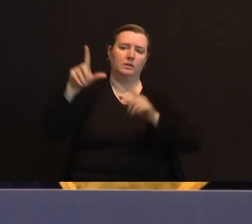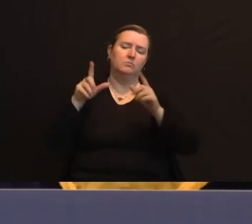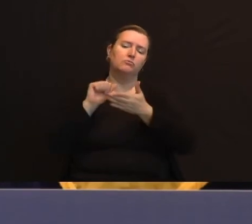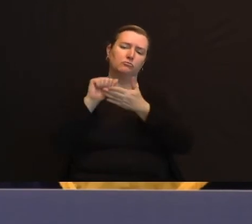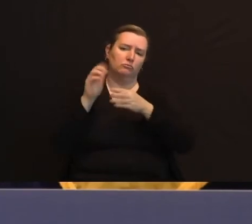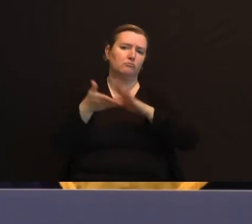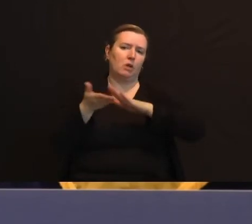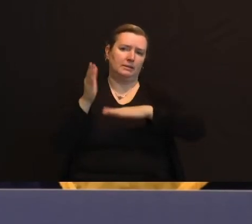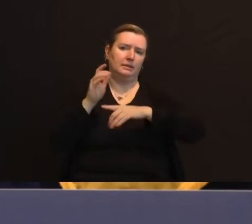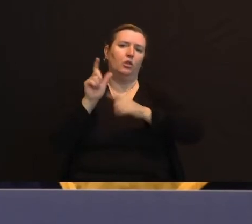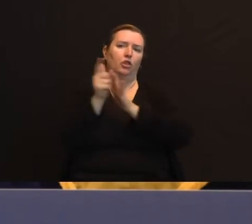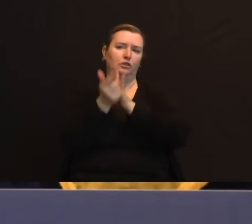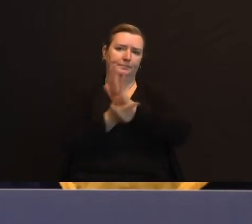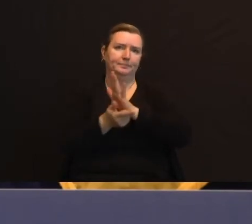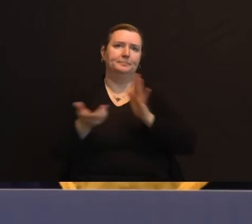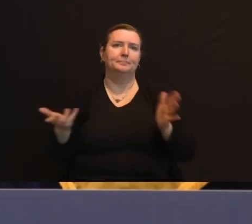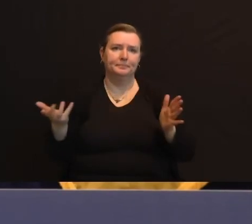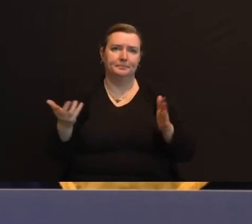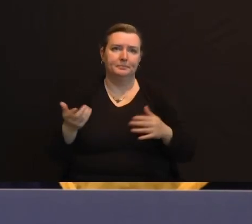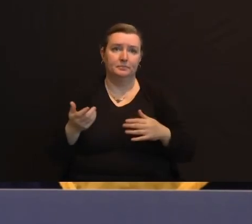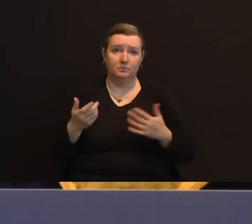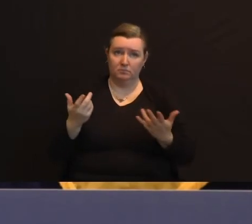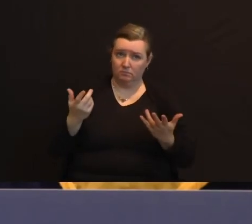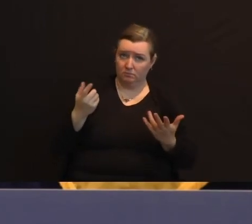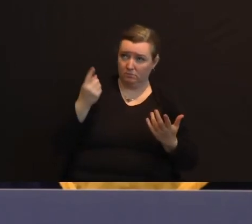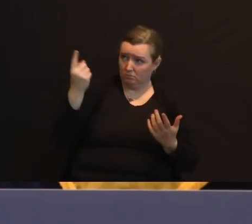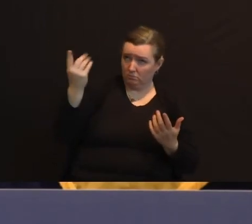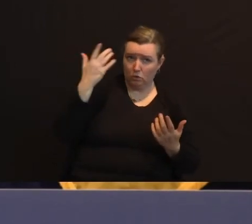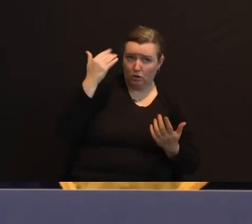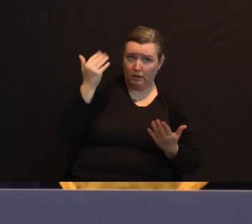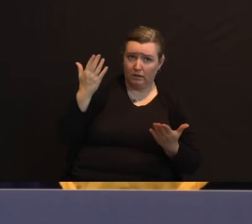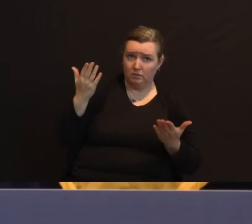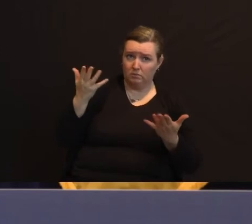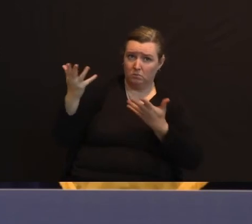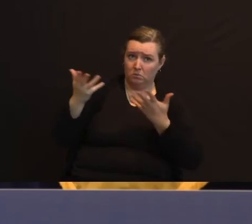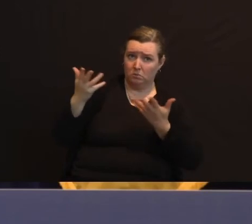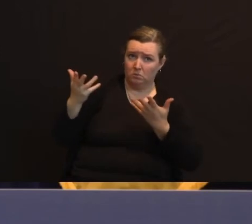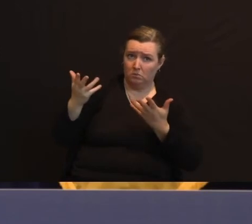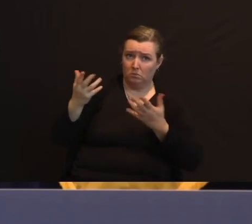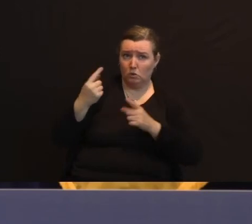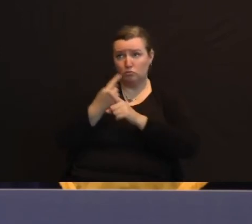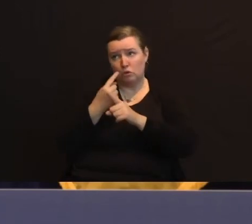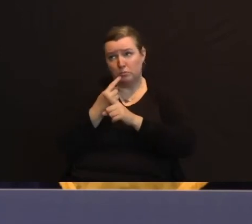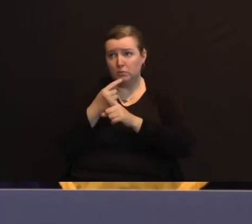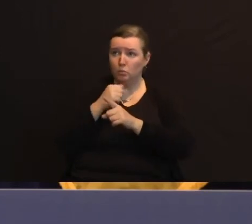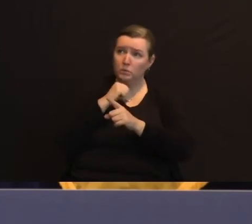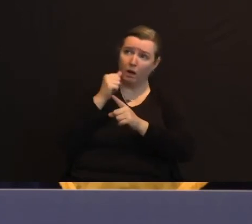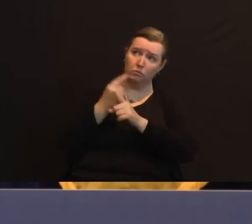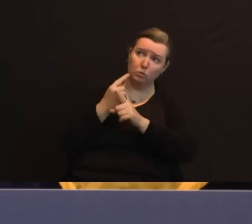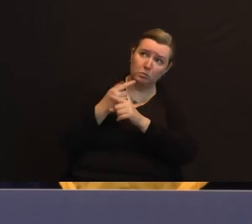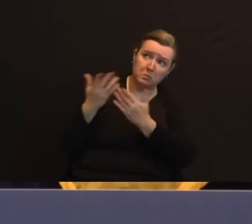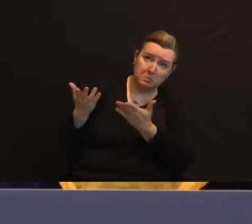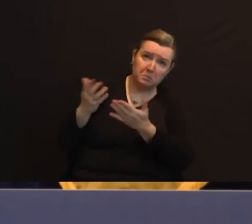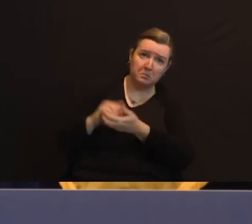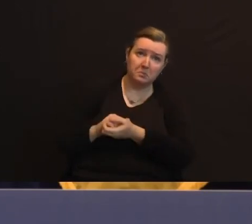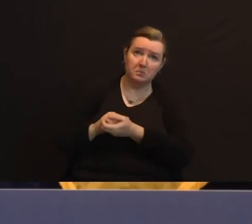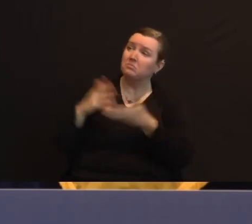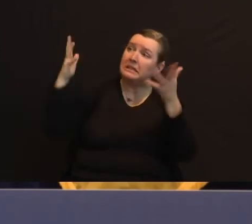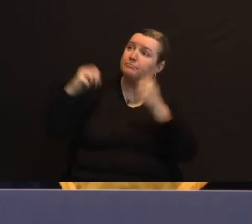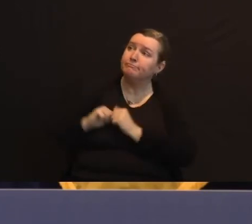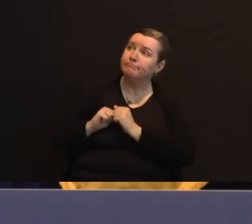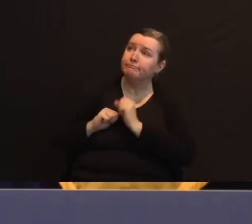them. So I'm just wondering if you think any part of that saga was inappropriate from either side. Is that it? These